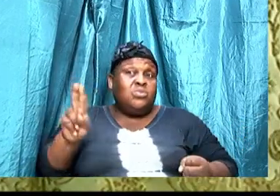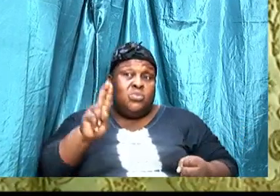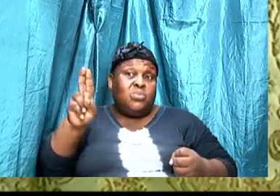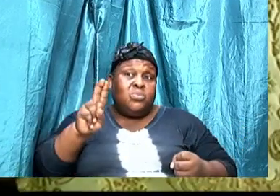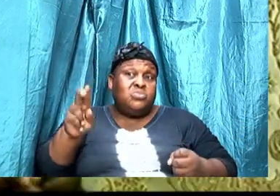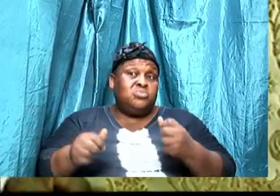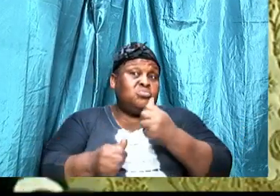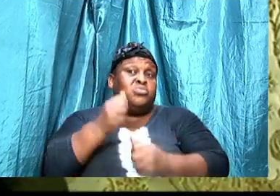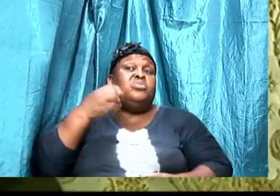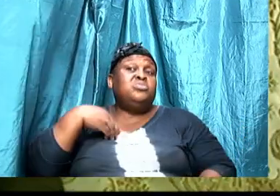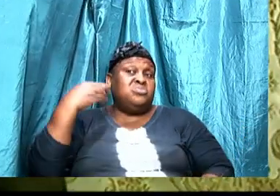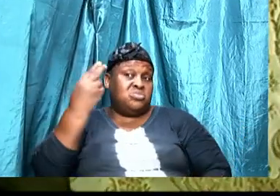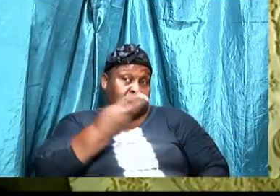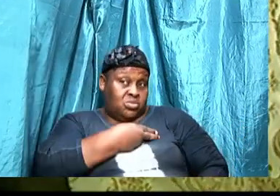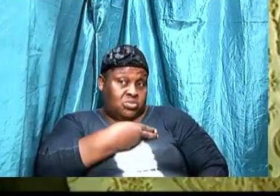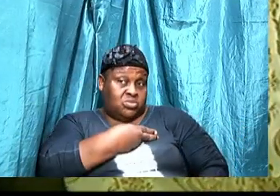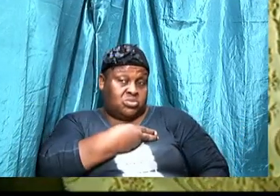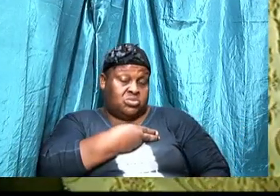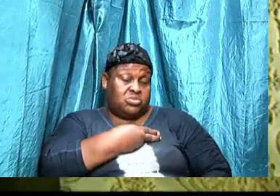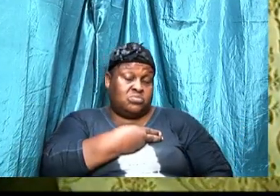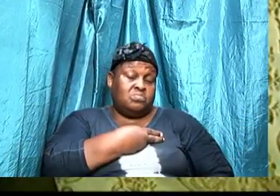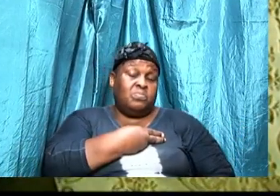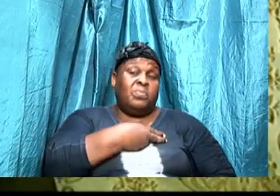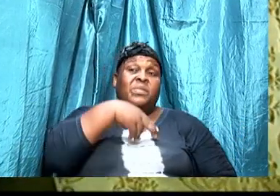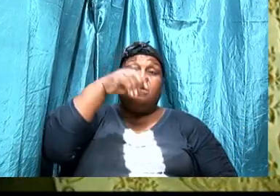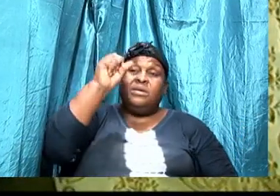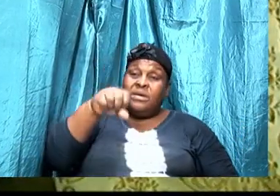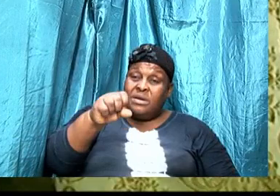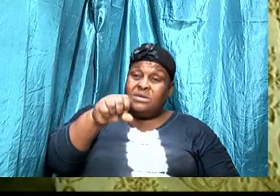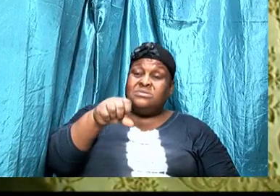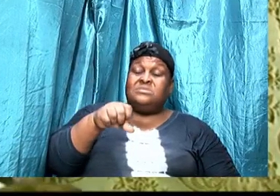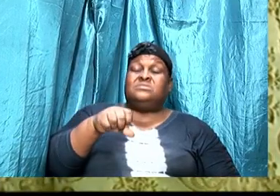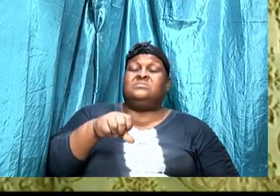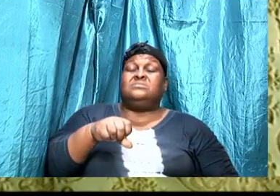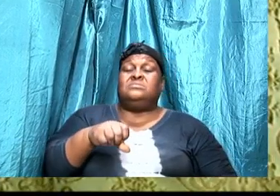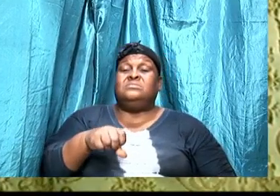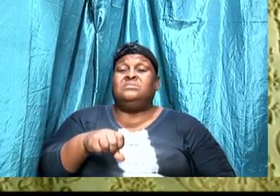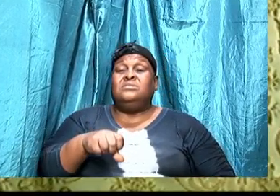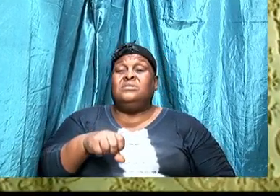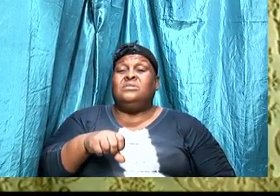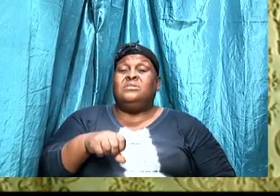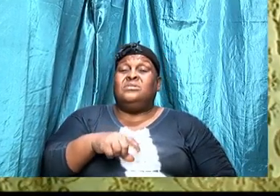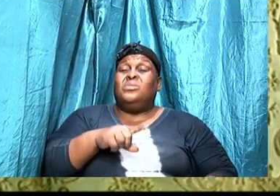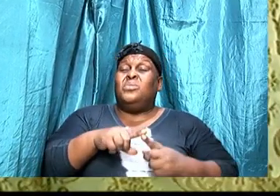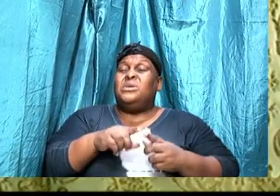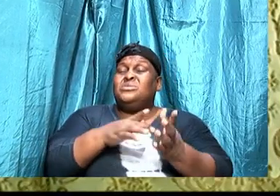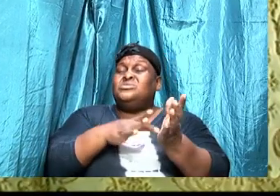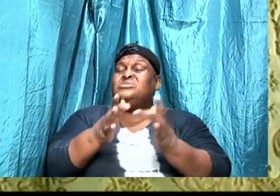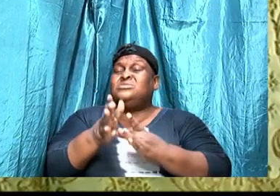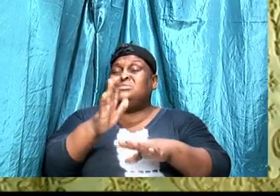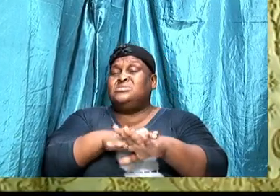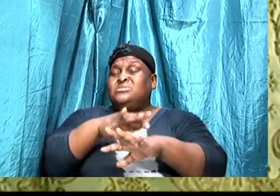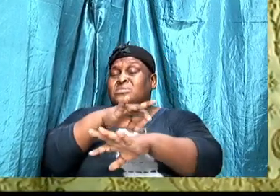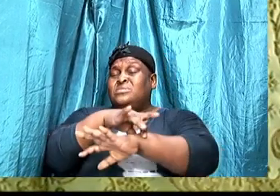us. And, you know, I was making the point that, you know, that when Jesus was upon the